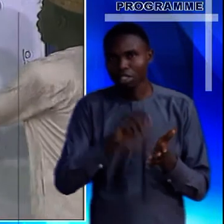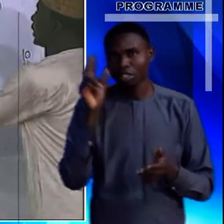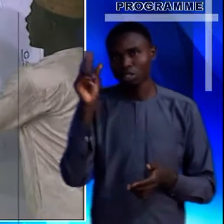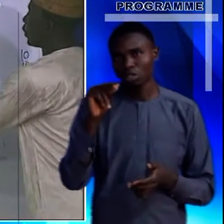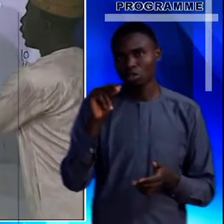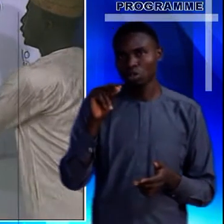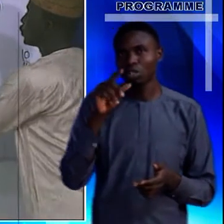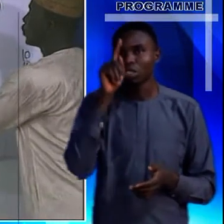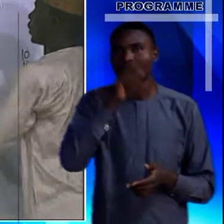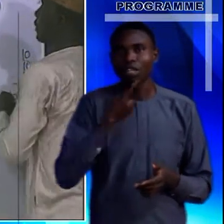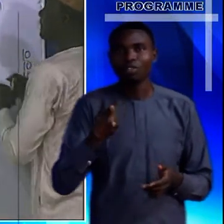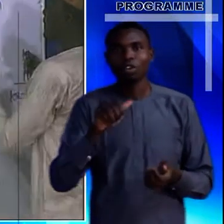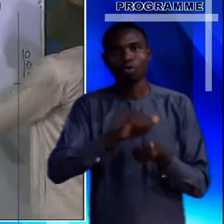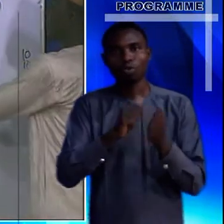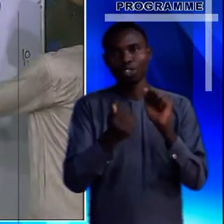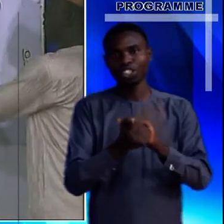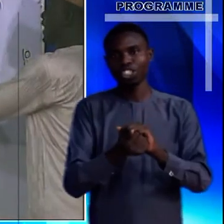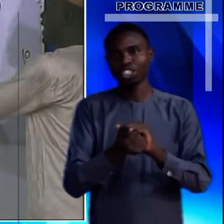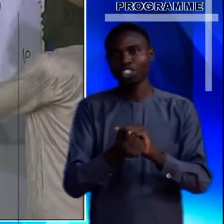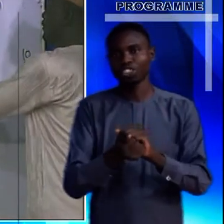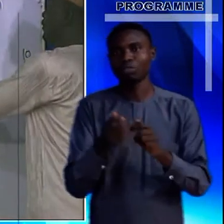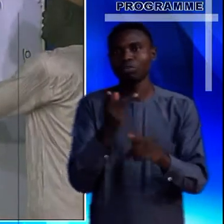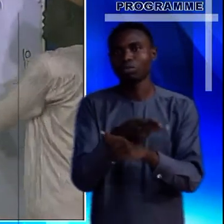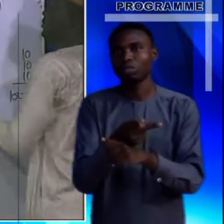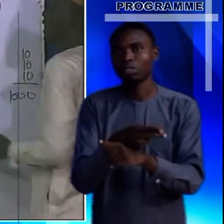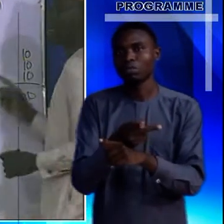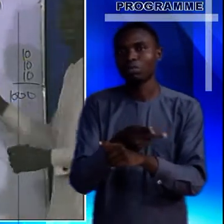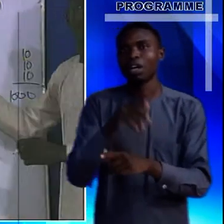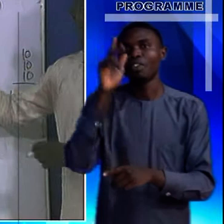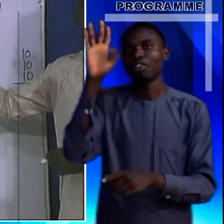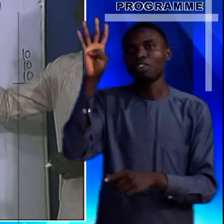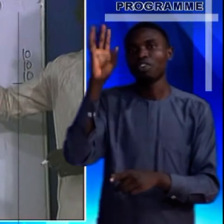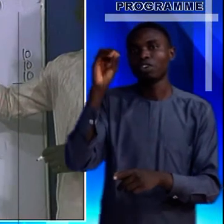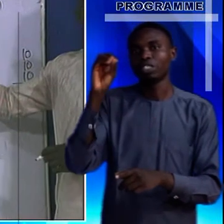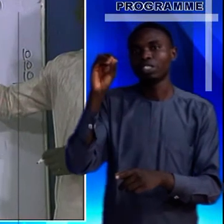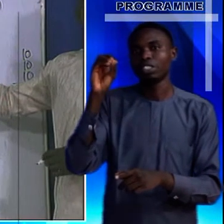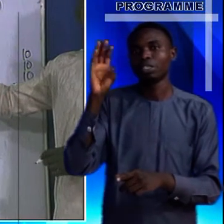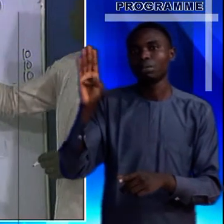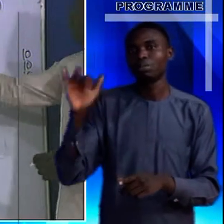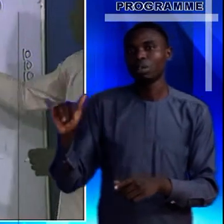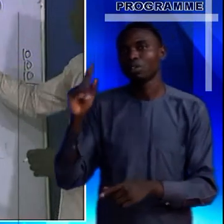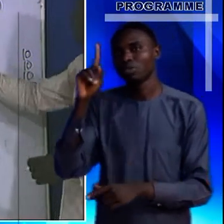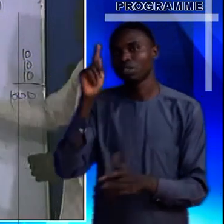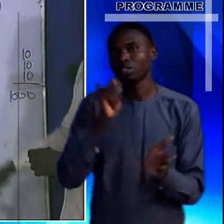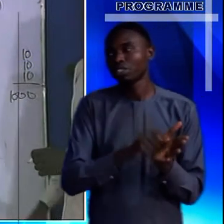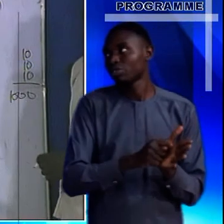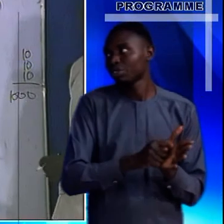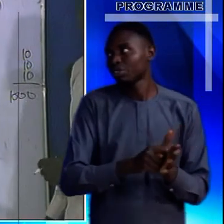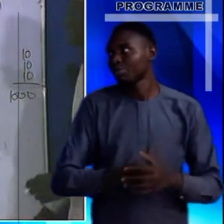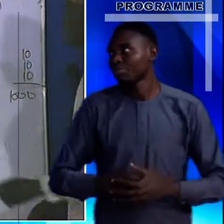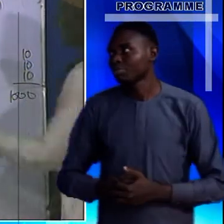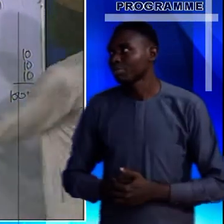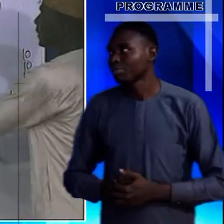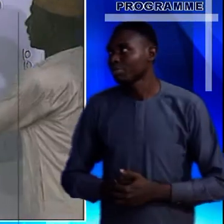Whereas we are going to multiply 40 by 1,000. How can we multiply 40